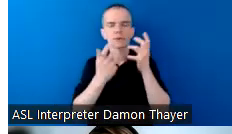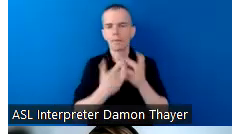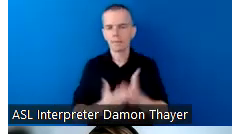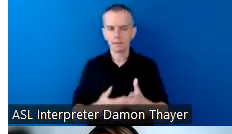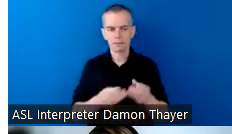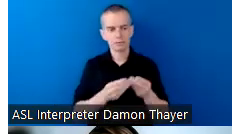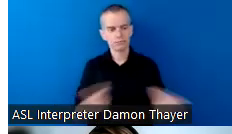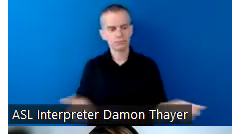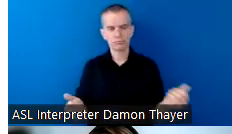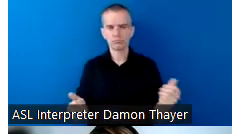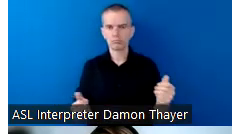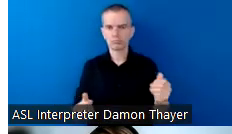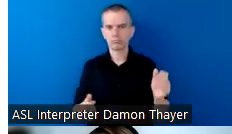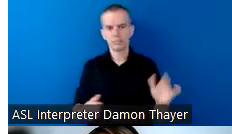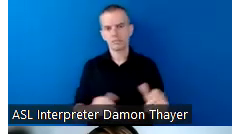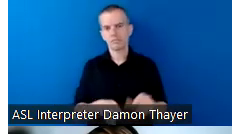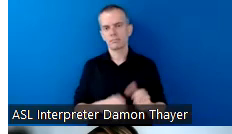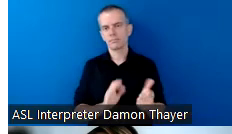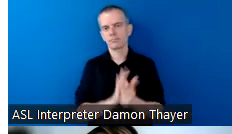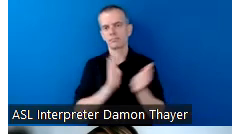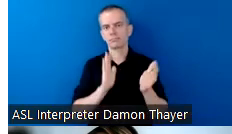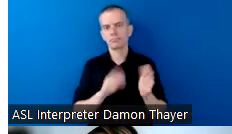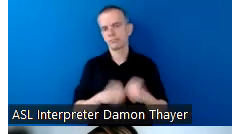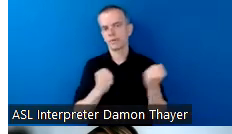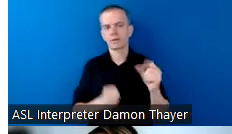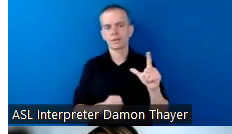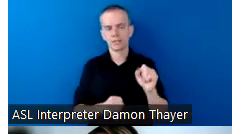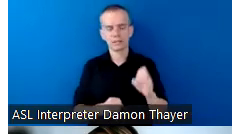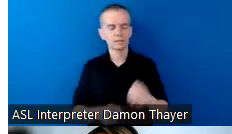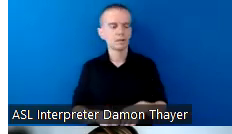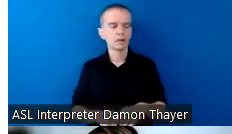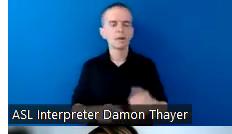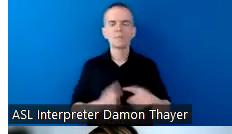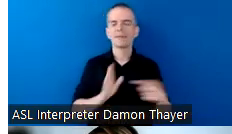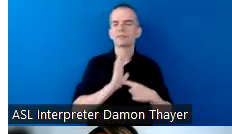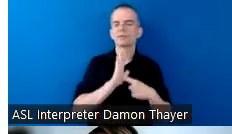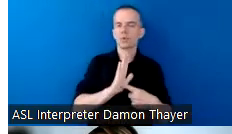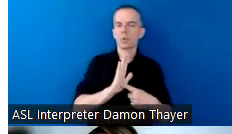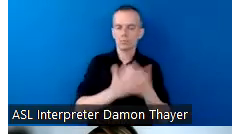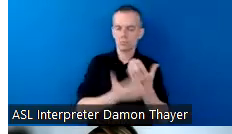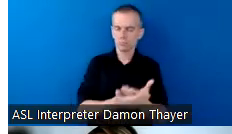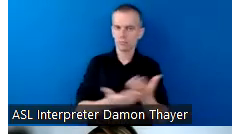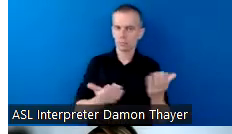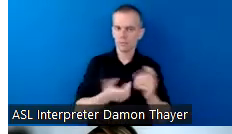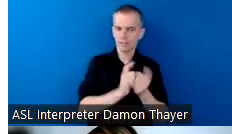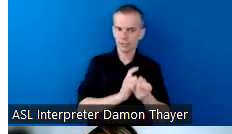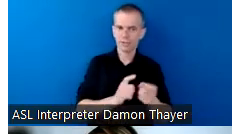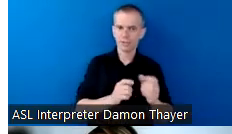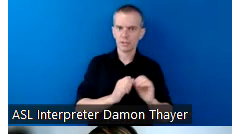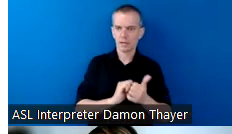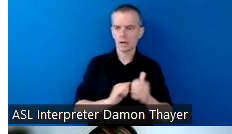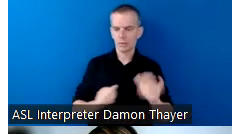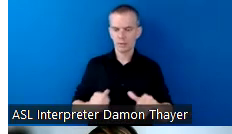lease violation. The person would just have to show that that's what has shifted or changed and how that lease violation is going to be